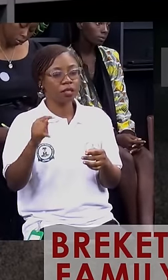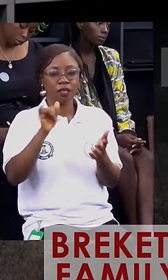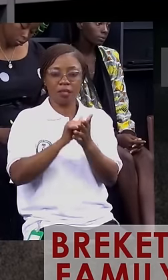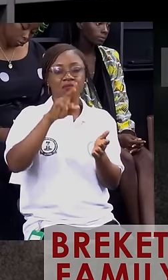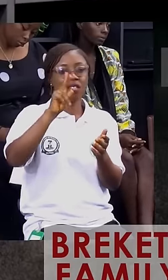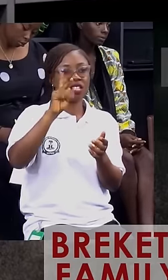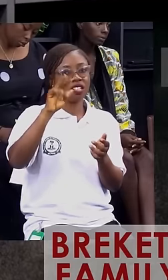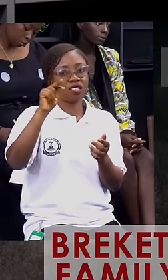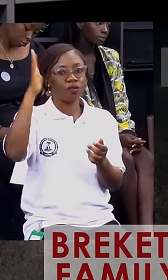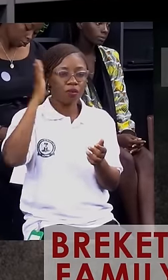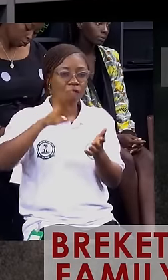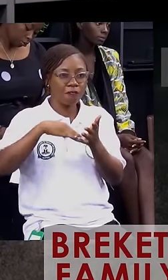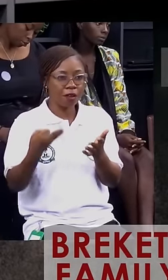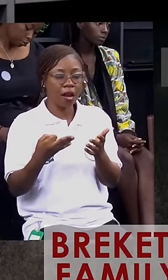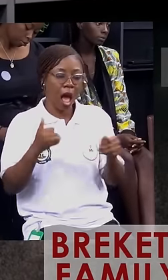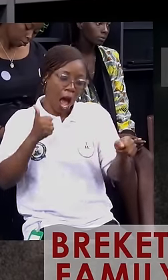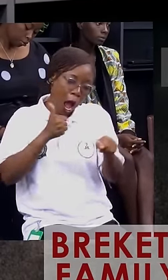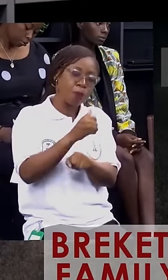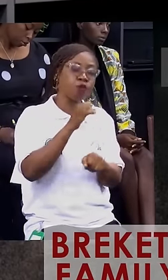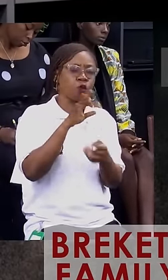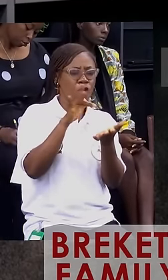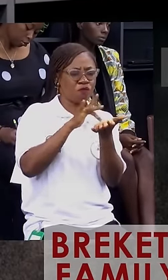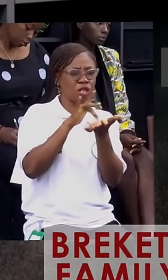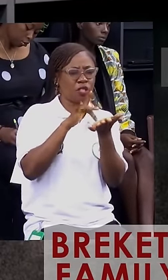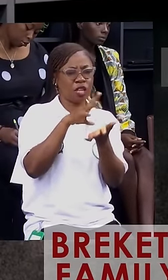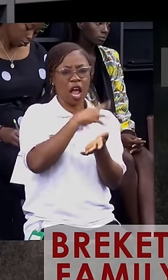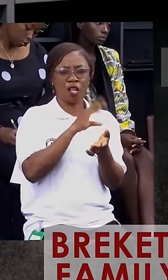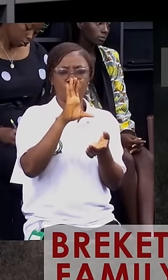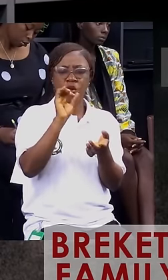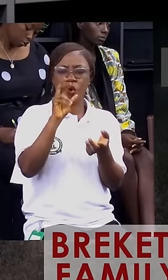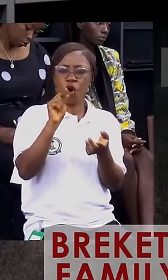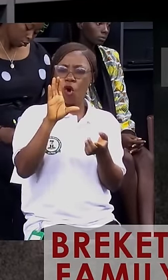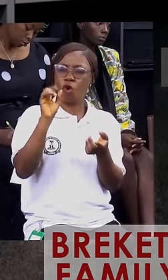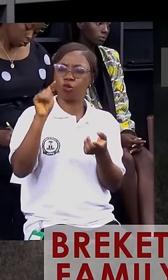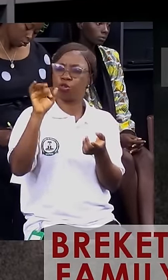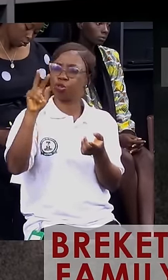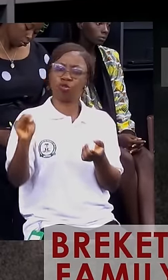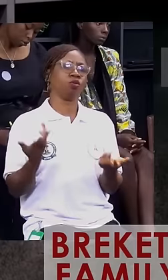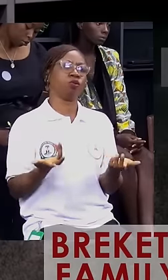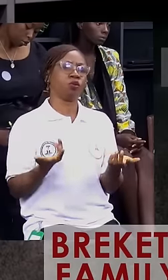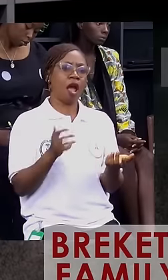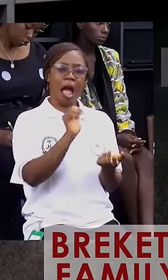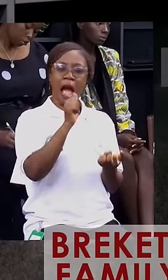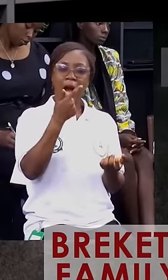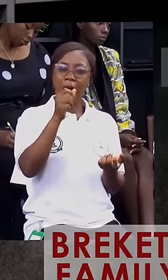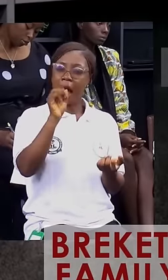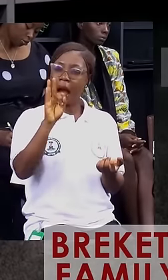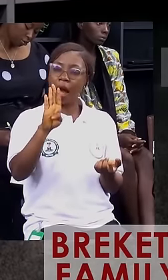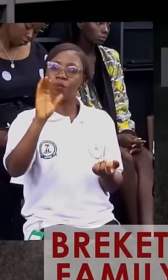fails. Then abuse of medications and concoctions, like we just talked about. Agbo. Yes, like some